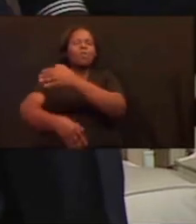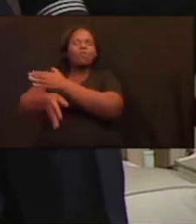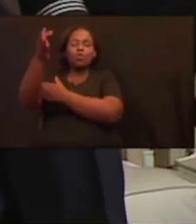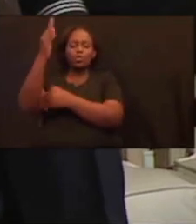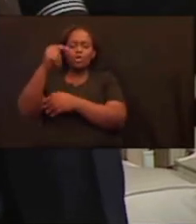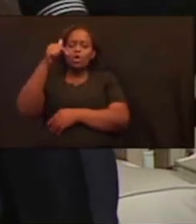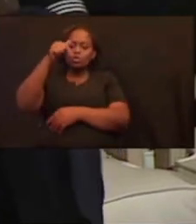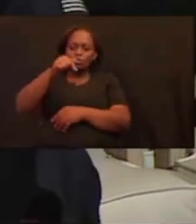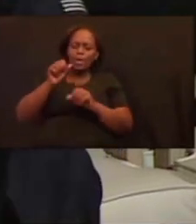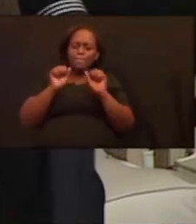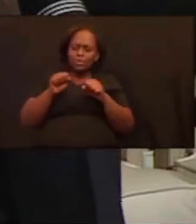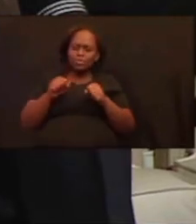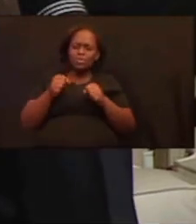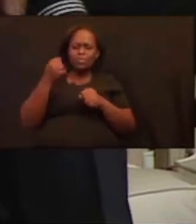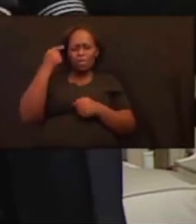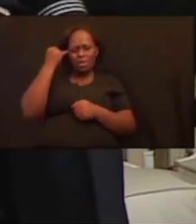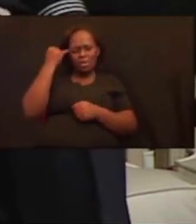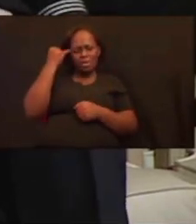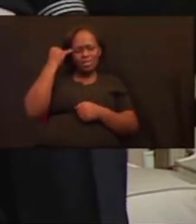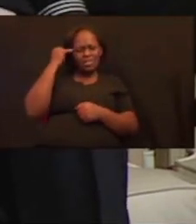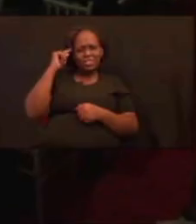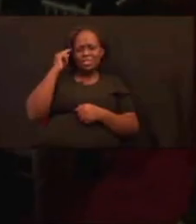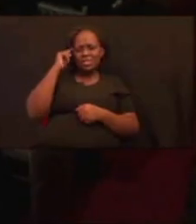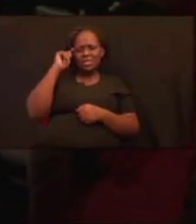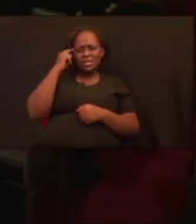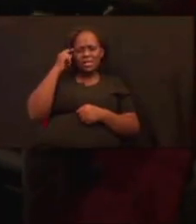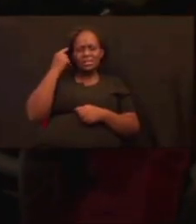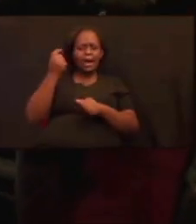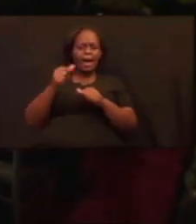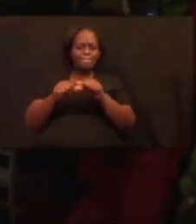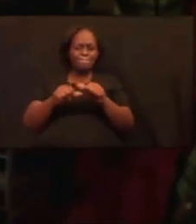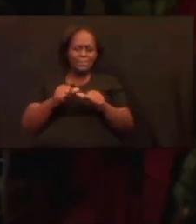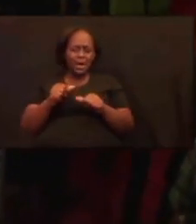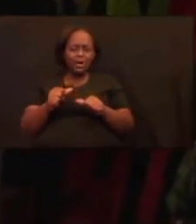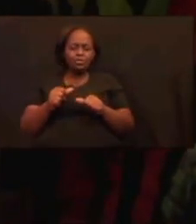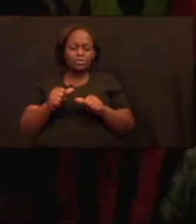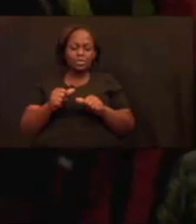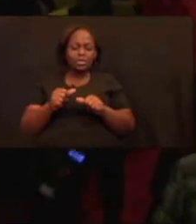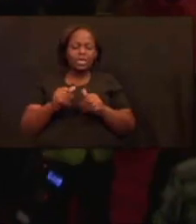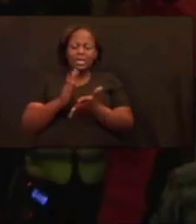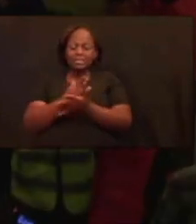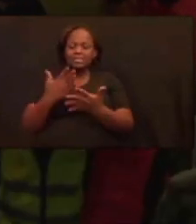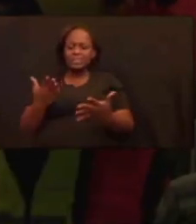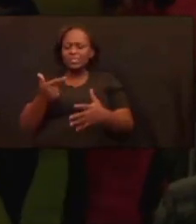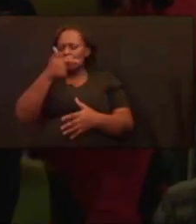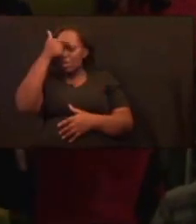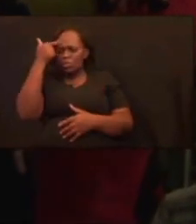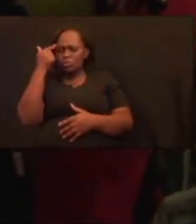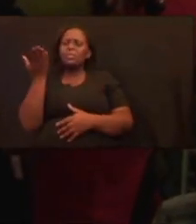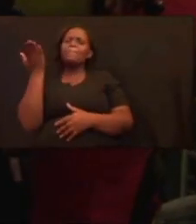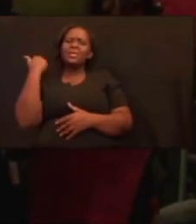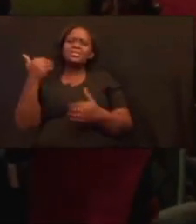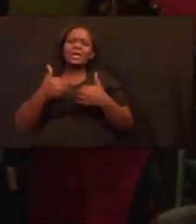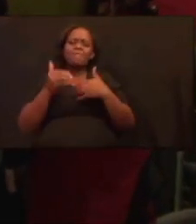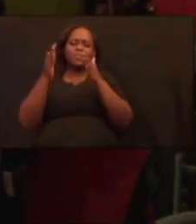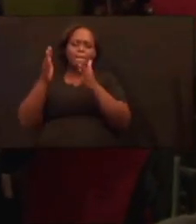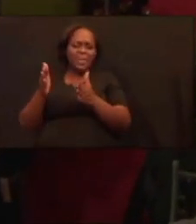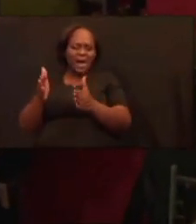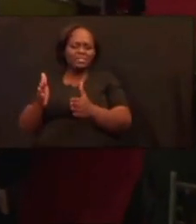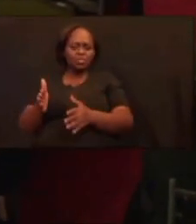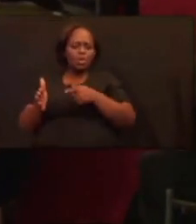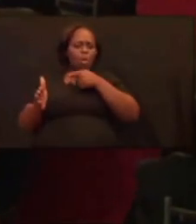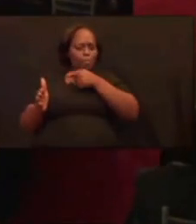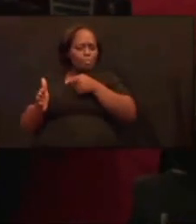able to contend and press into certain dimensions because individuals in their earth walk were able